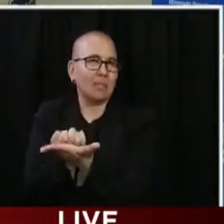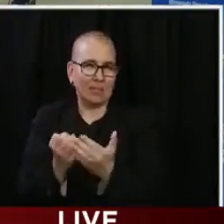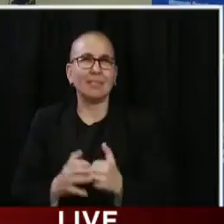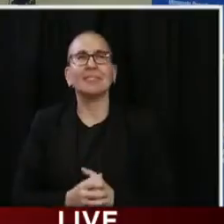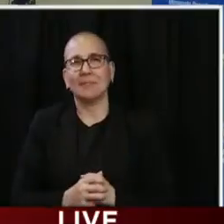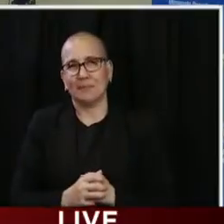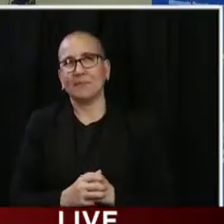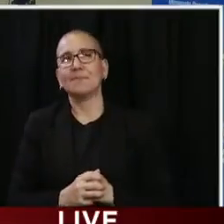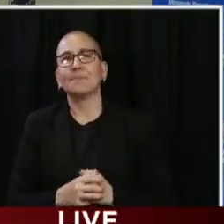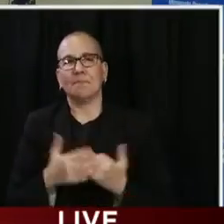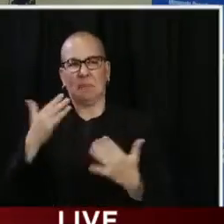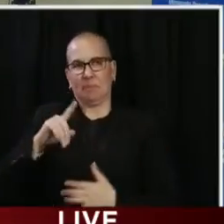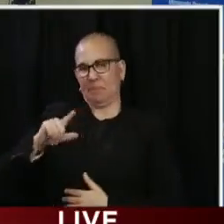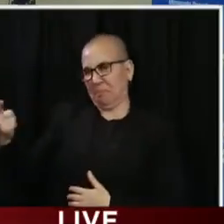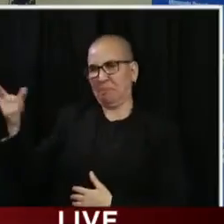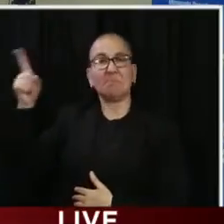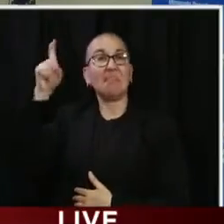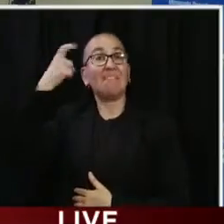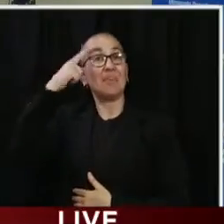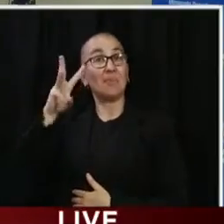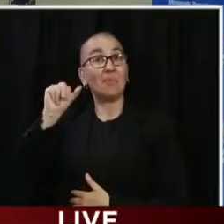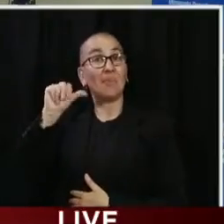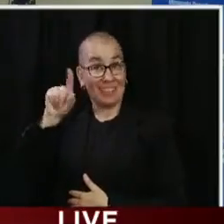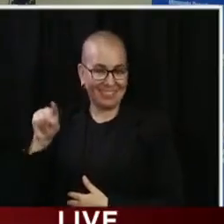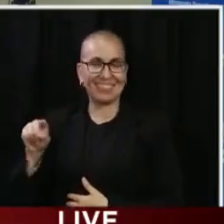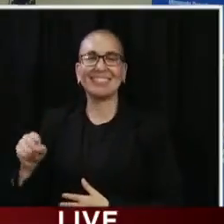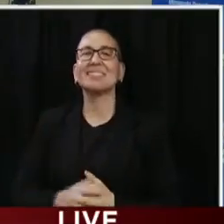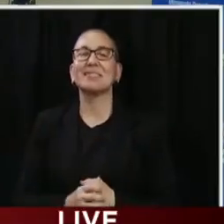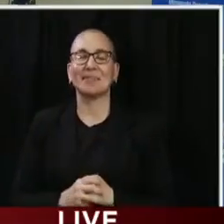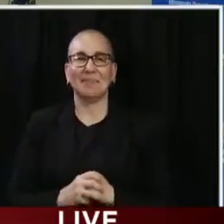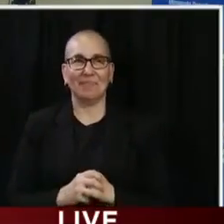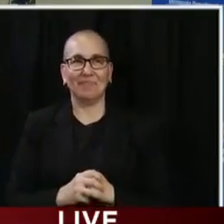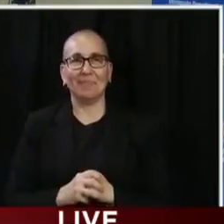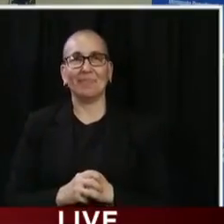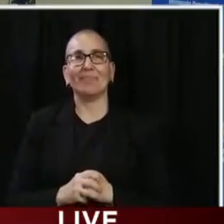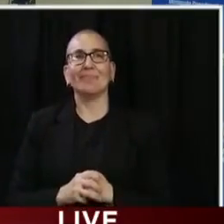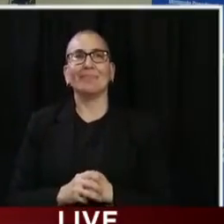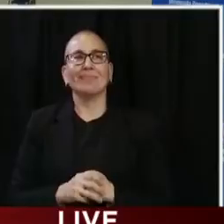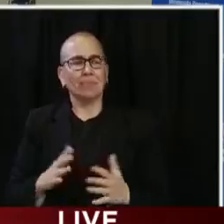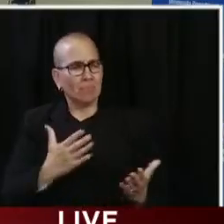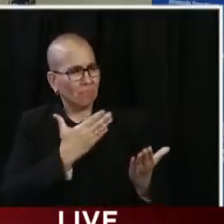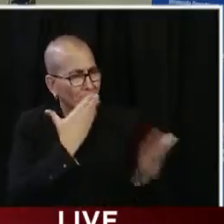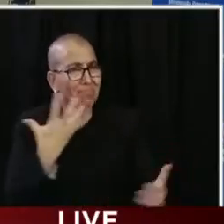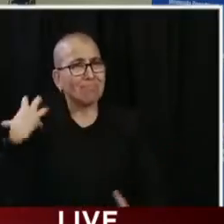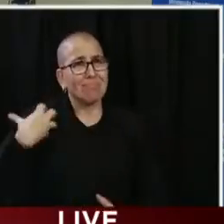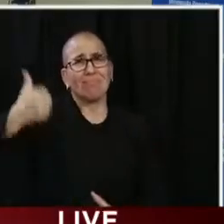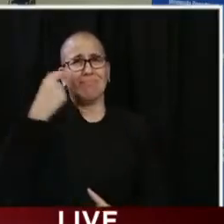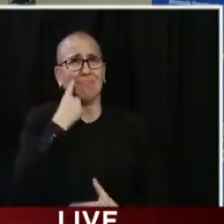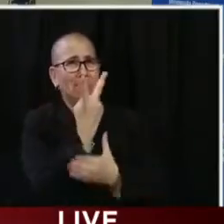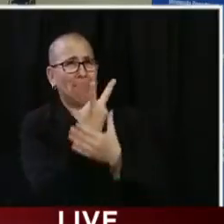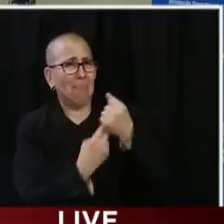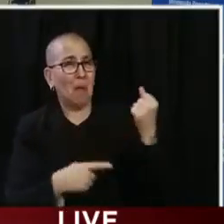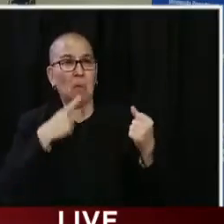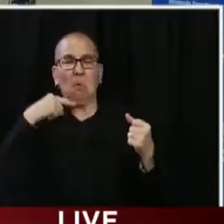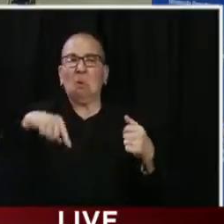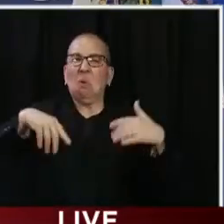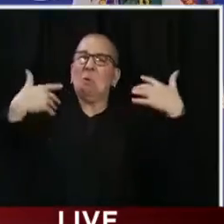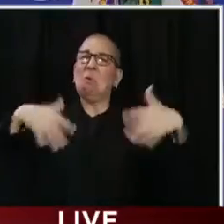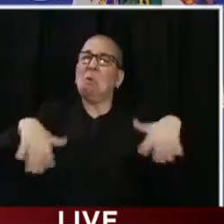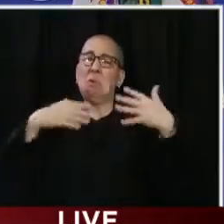Thank you, Commissioner Malcolm and Grove. As you can hear, a lot goes into this, and it's maddeningly complex. I know it's frustrating to all of you